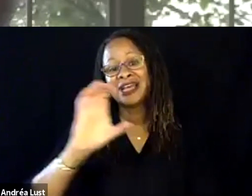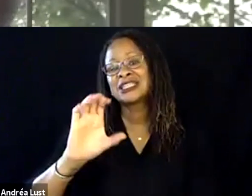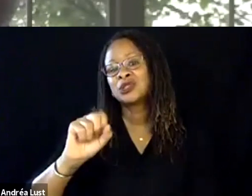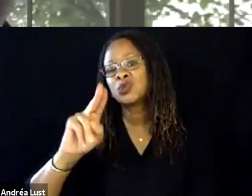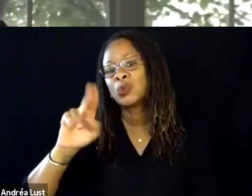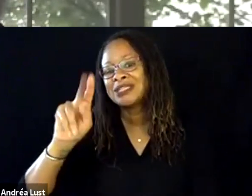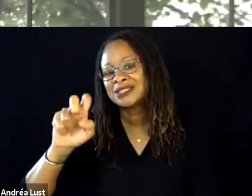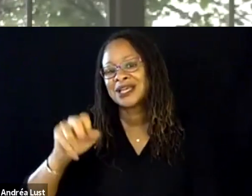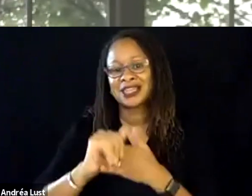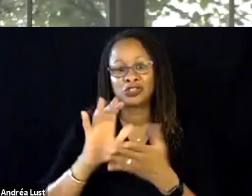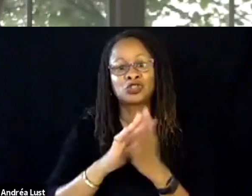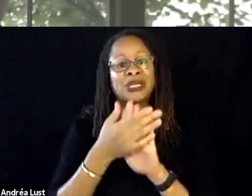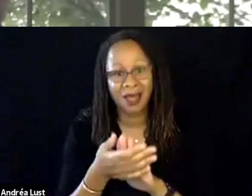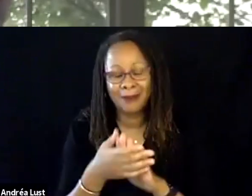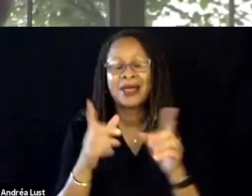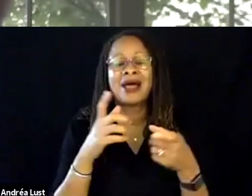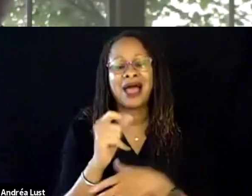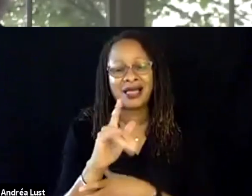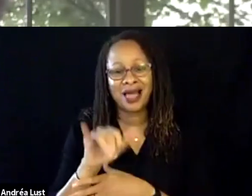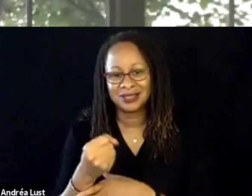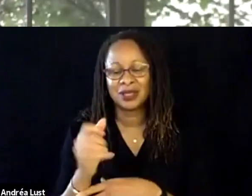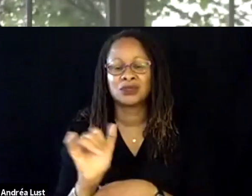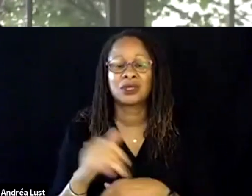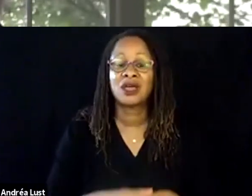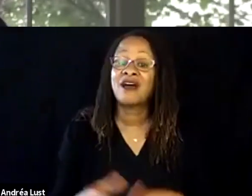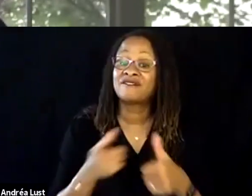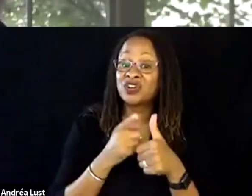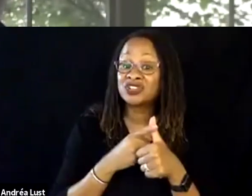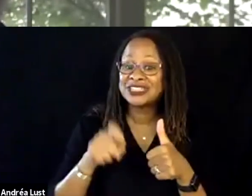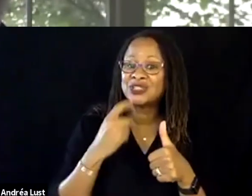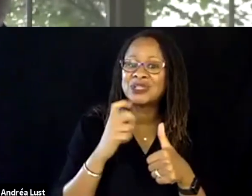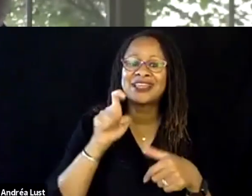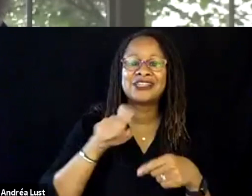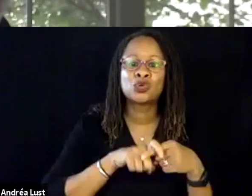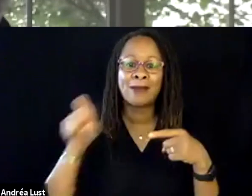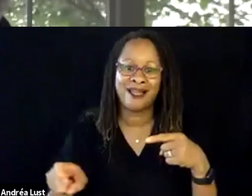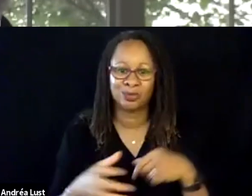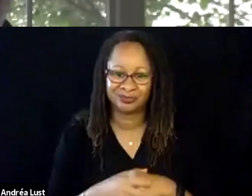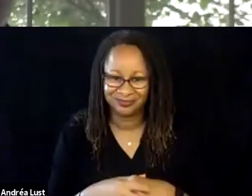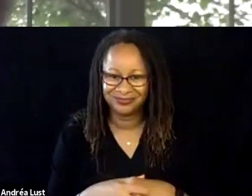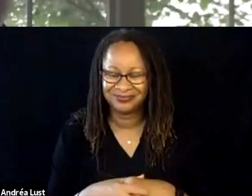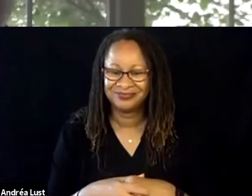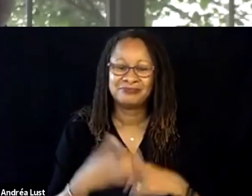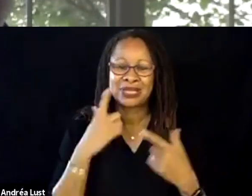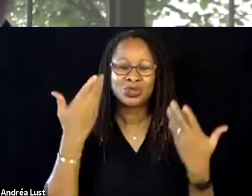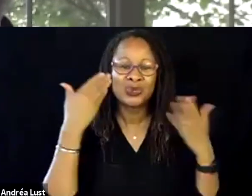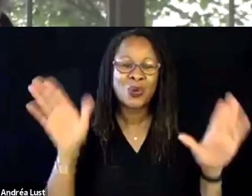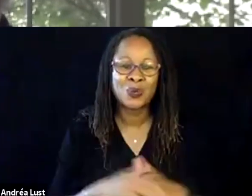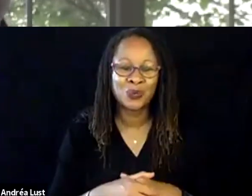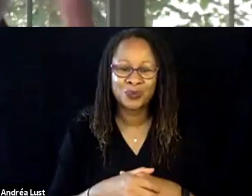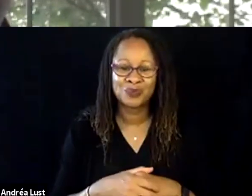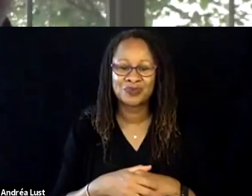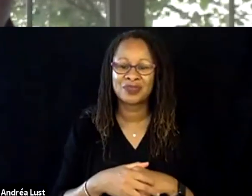allies, are a few things. One, I say that allies have to come out, because we don't know, like,